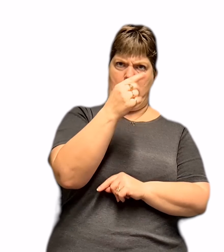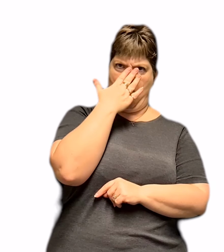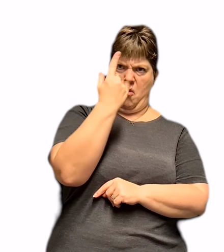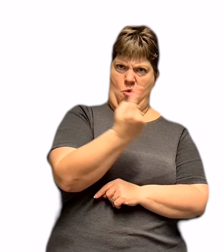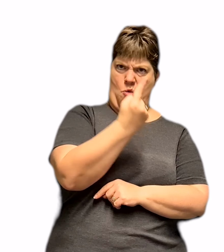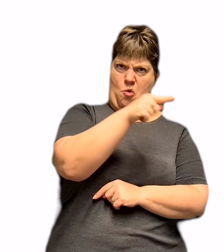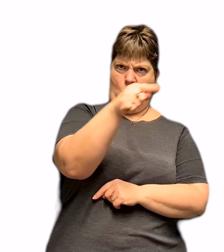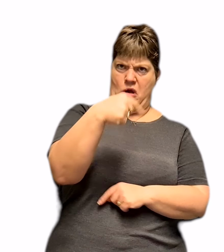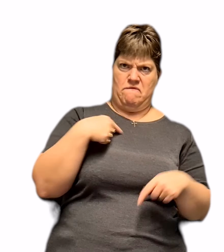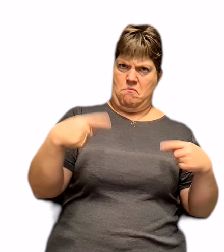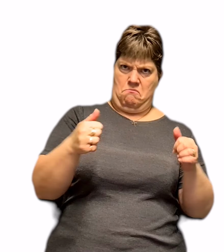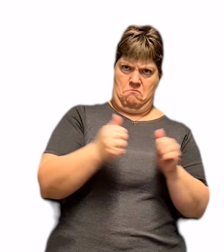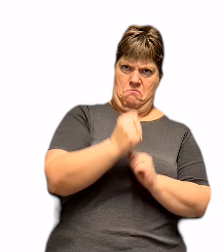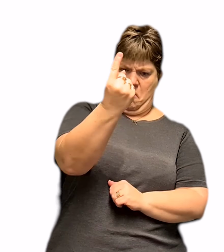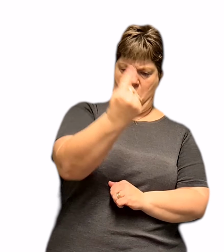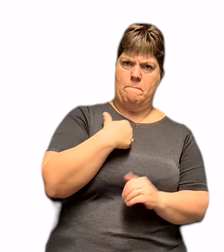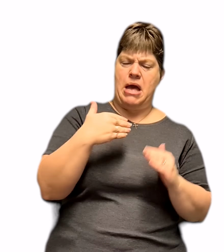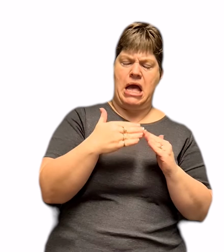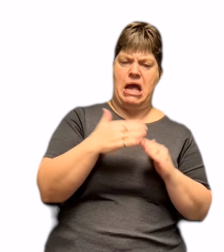without your permission.